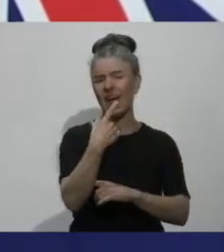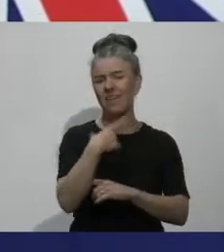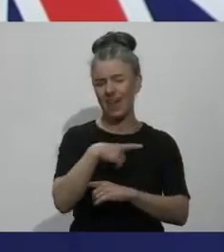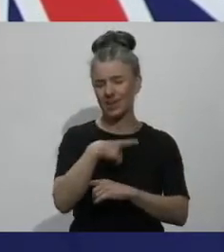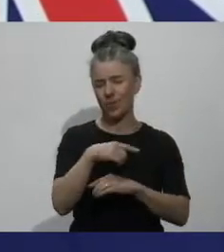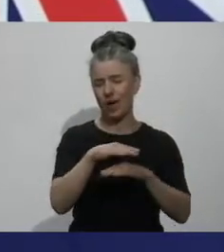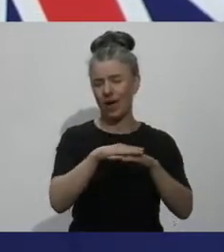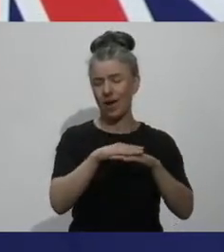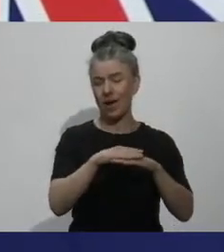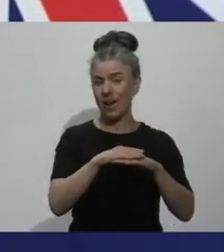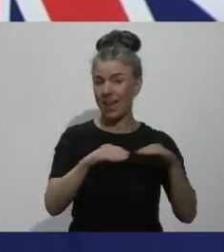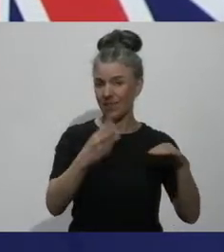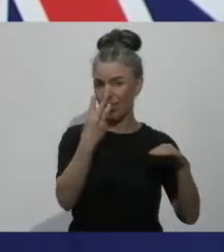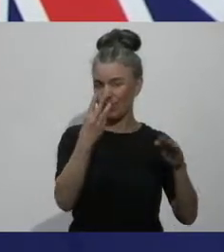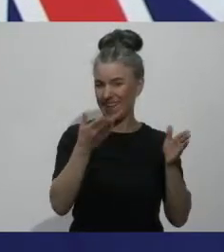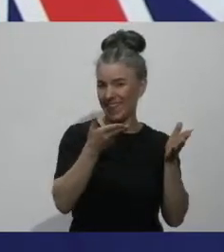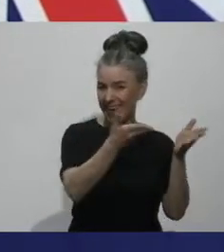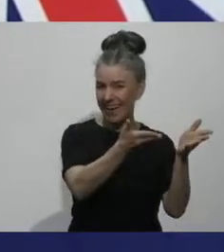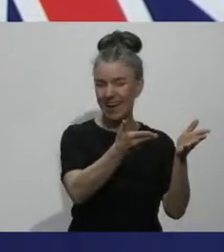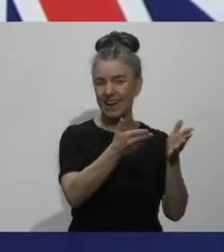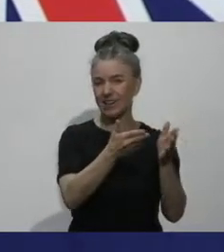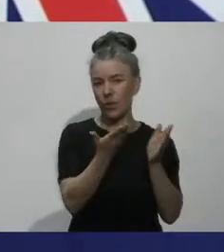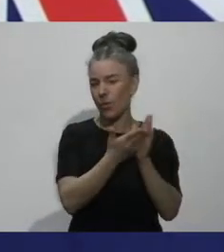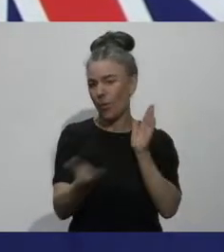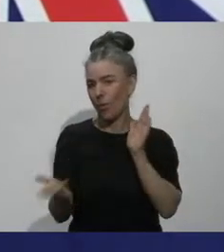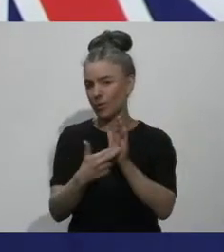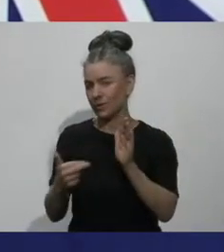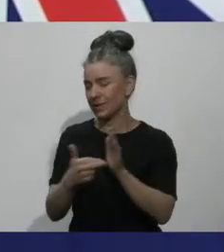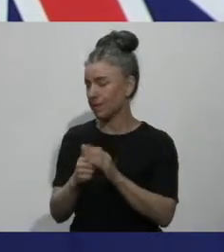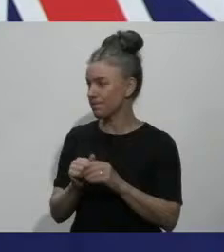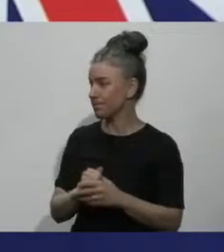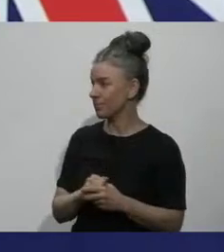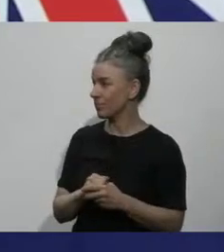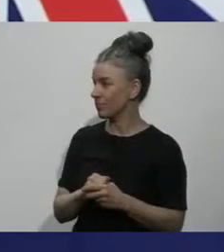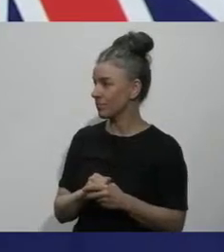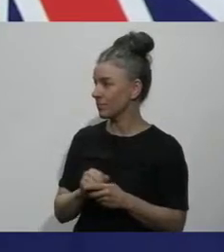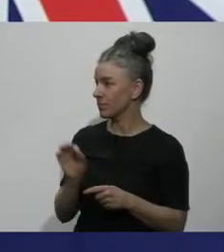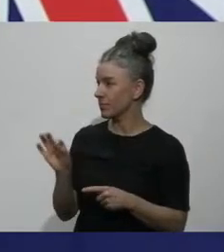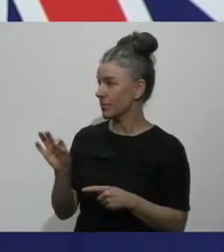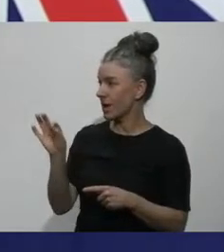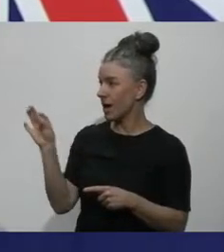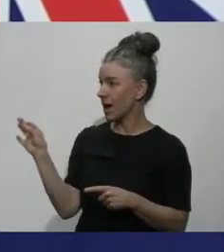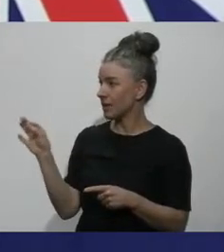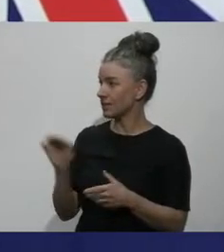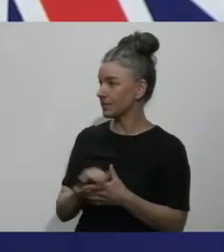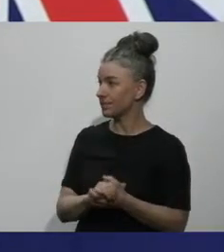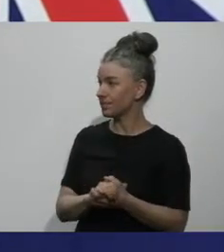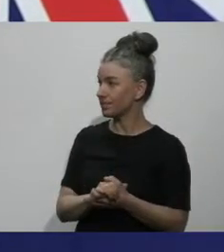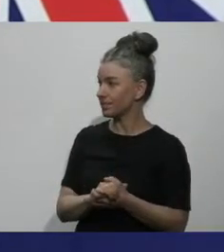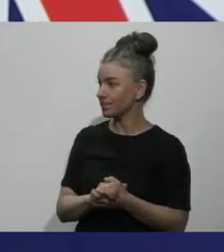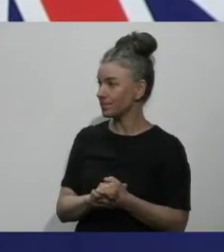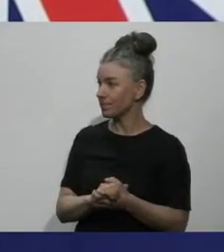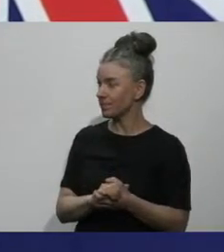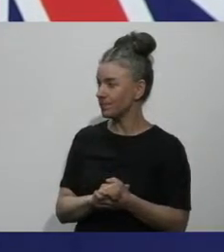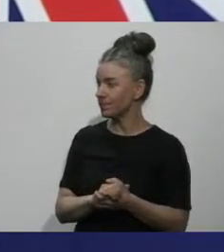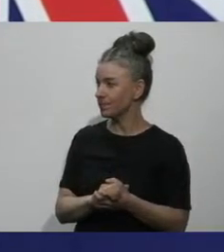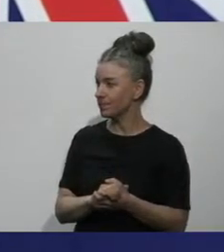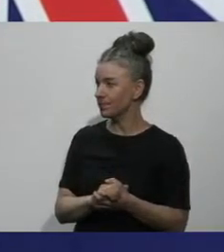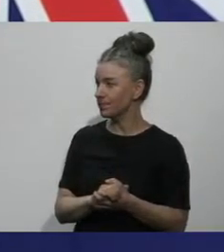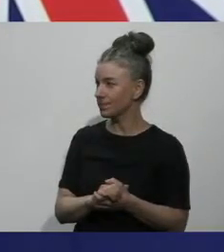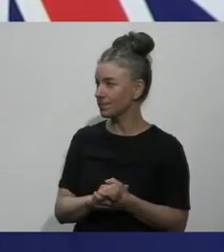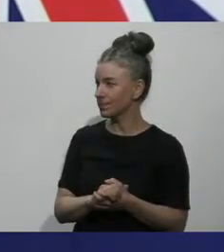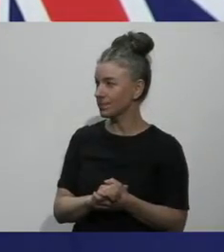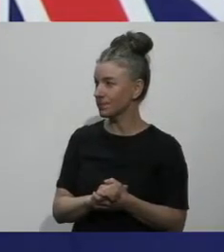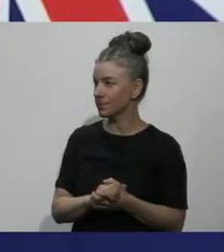have a high level of restrictions there. Debate about whether it should go down to level 2, given that it has been those 12 new